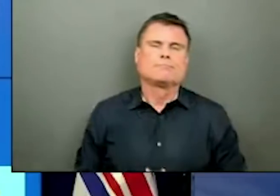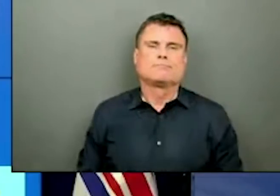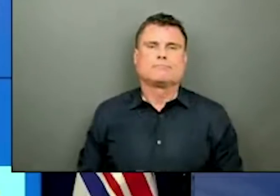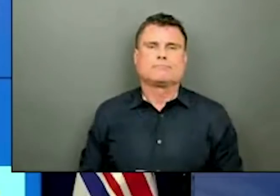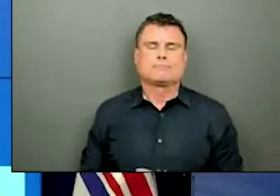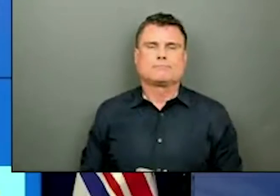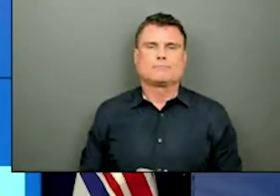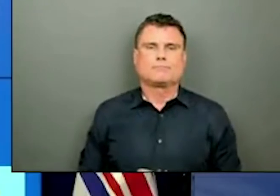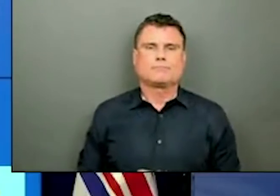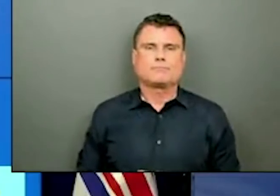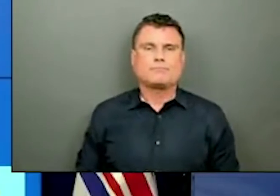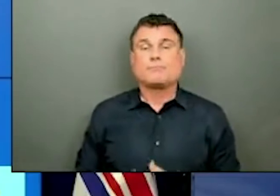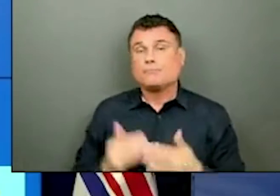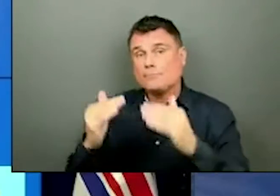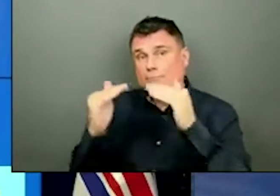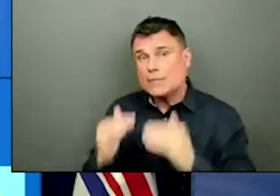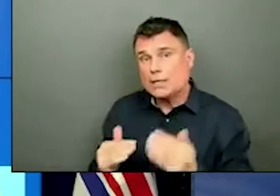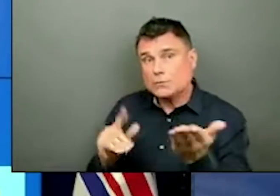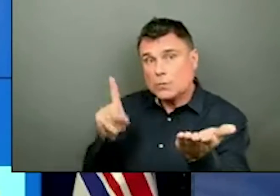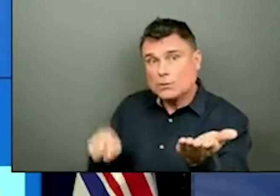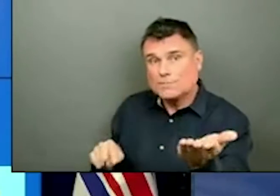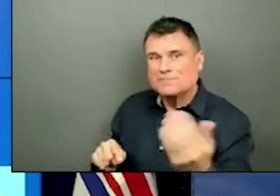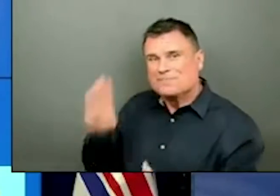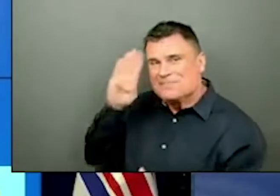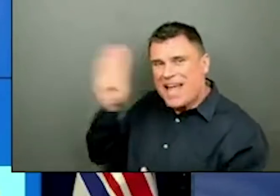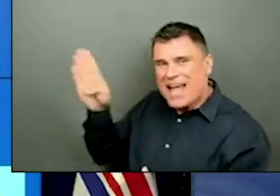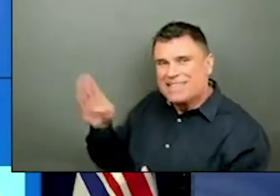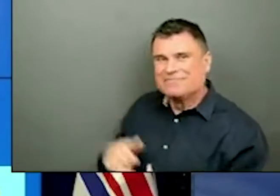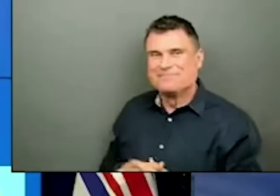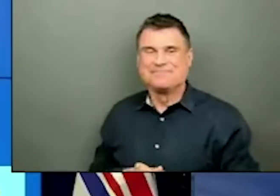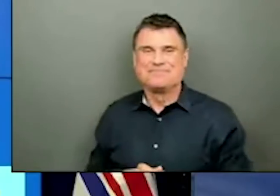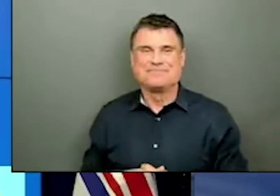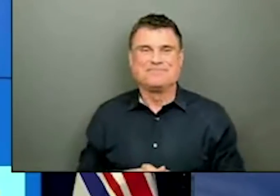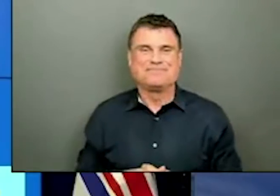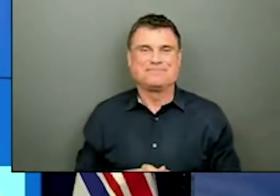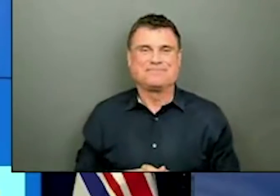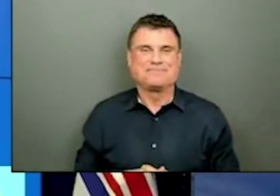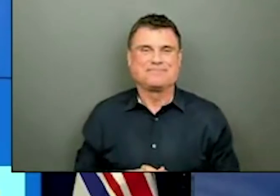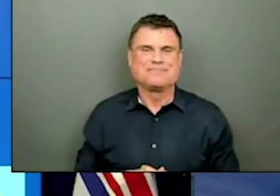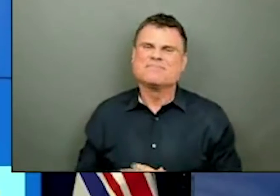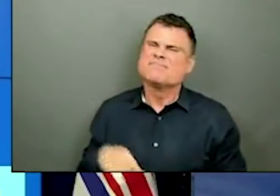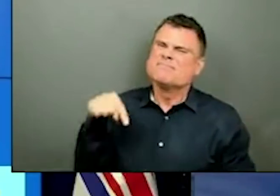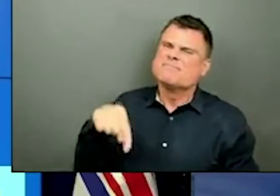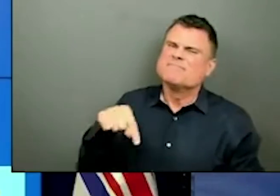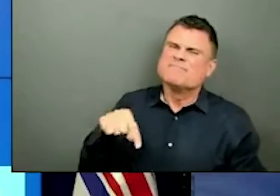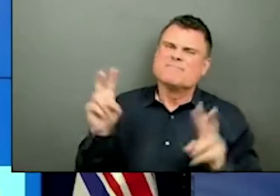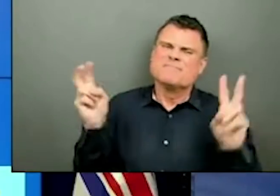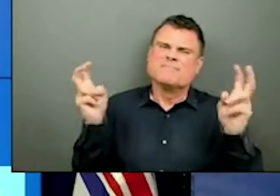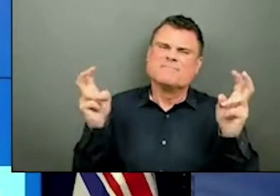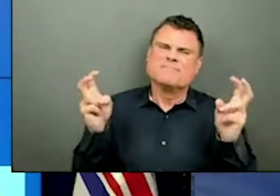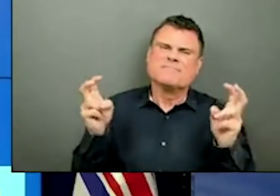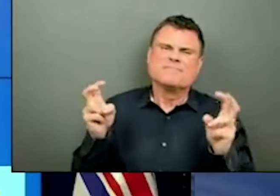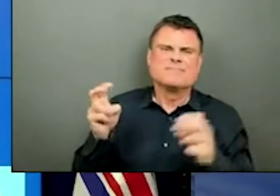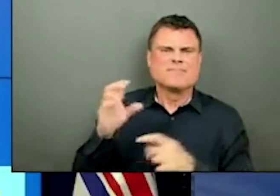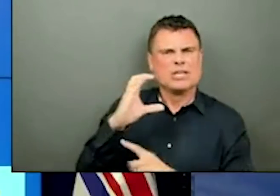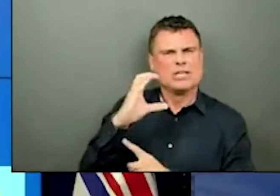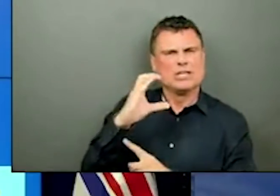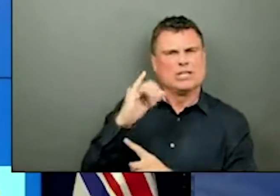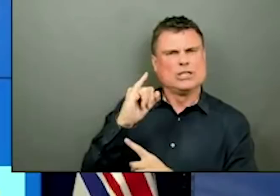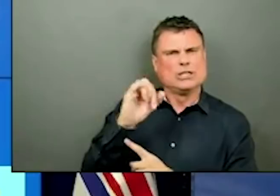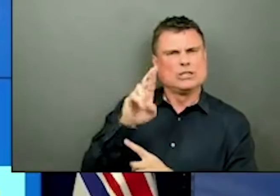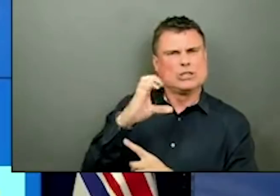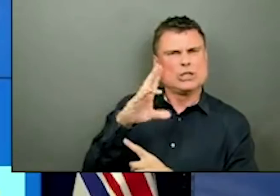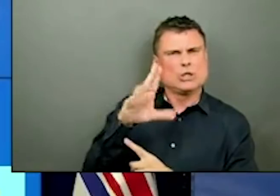Shannon. Oh, hi there. So is this, because it's called the circuit breaker grant, is this just for